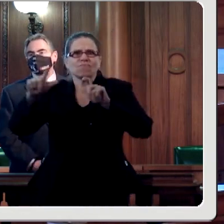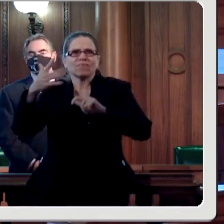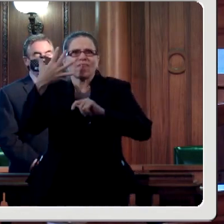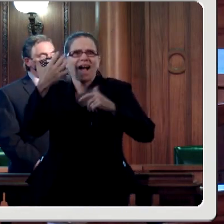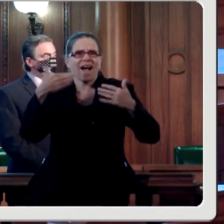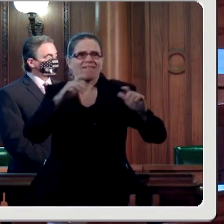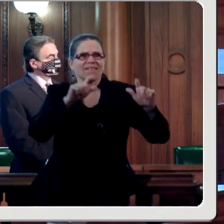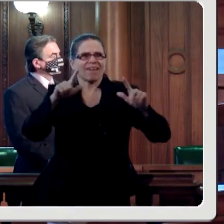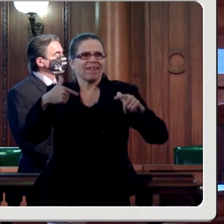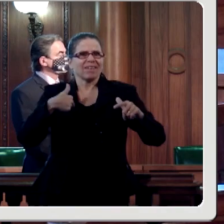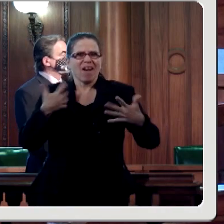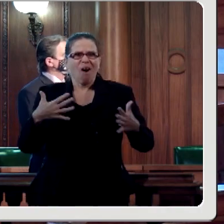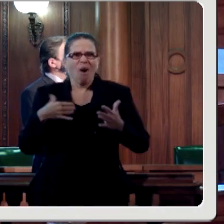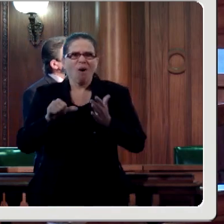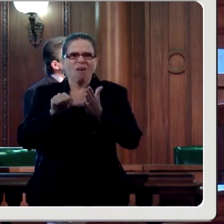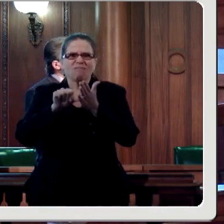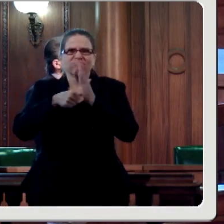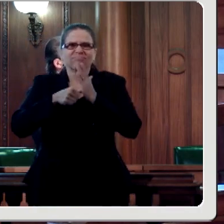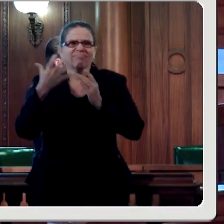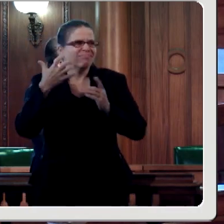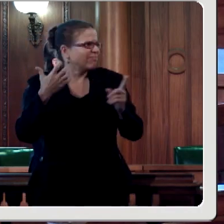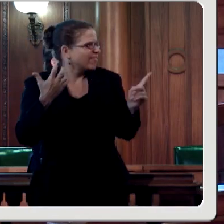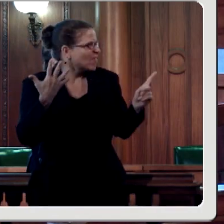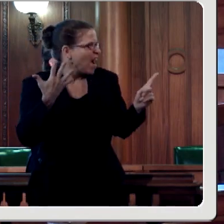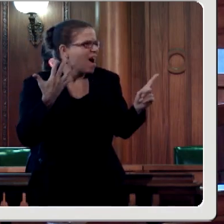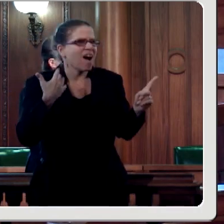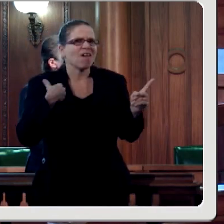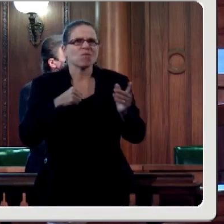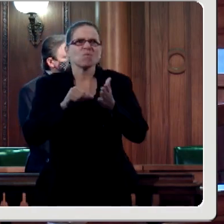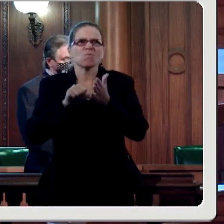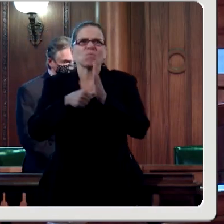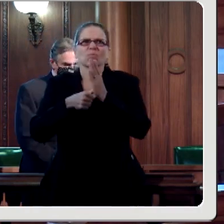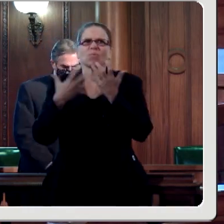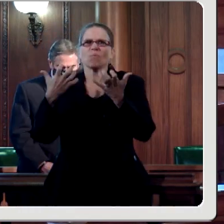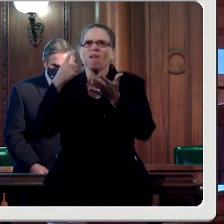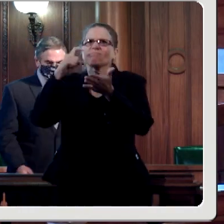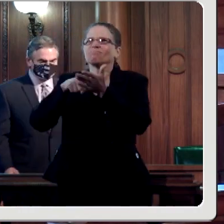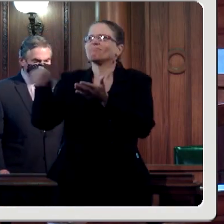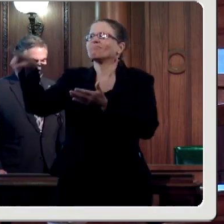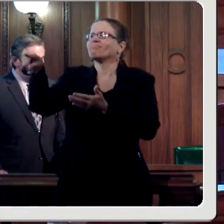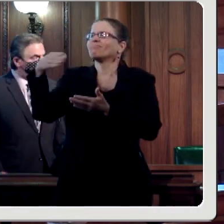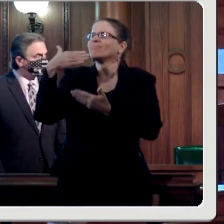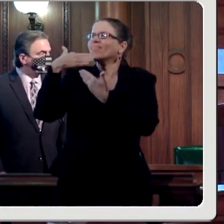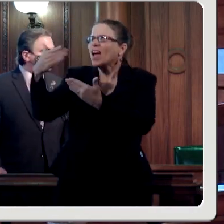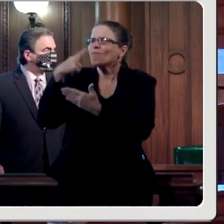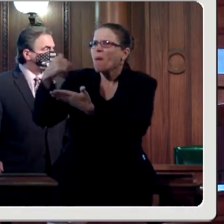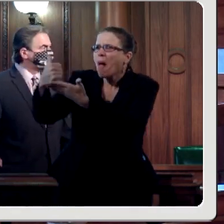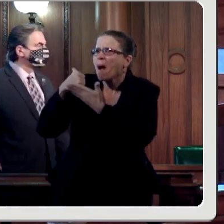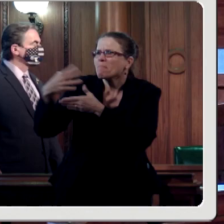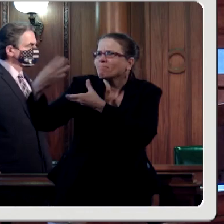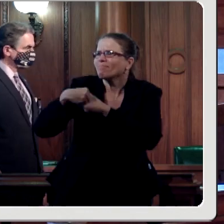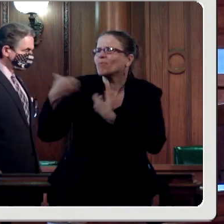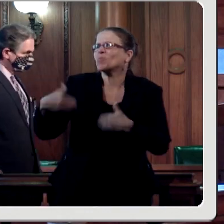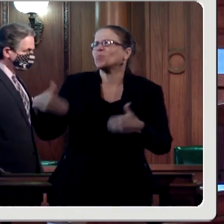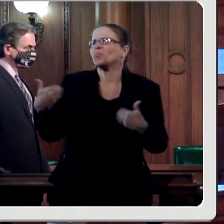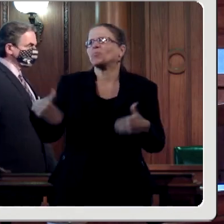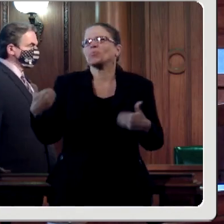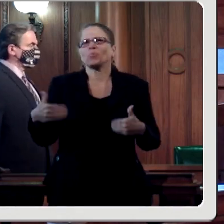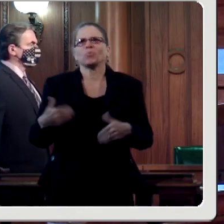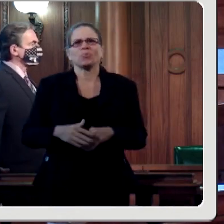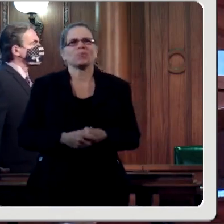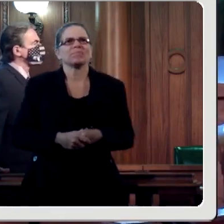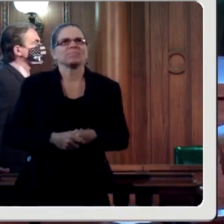great job. Appreciate you. So we want to start with the Massachusetts update. Right now, the Commonwealth